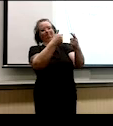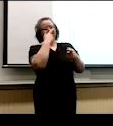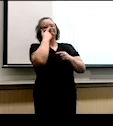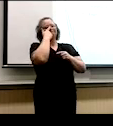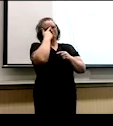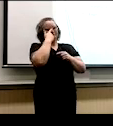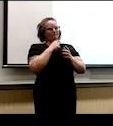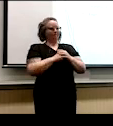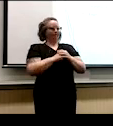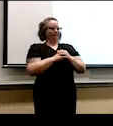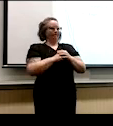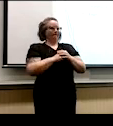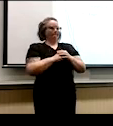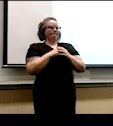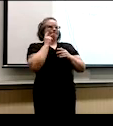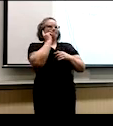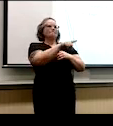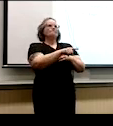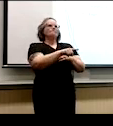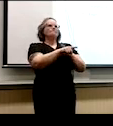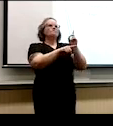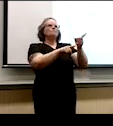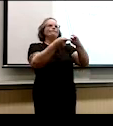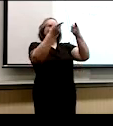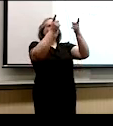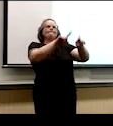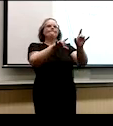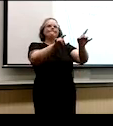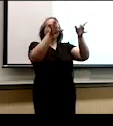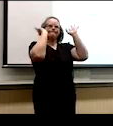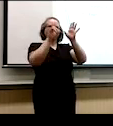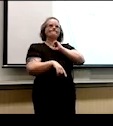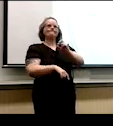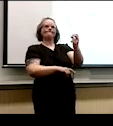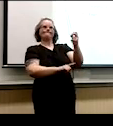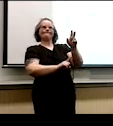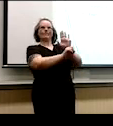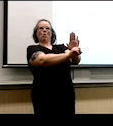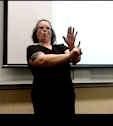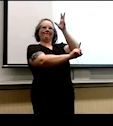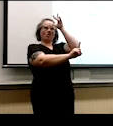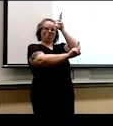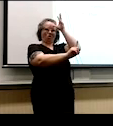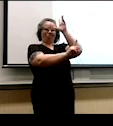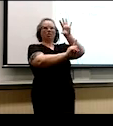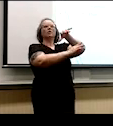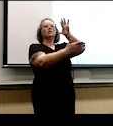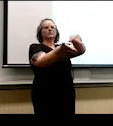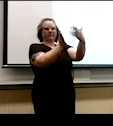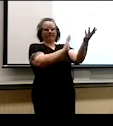Her father died at age 12, and she lived with her mother until 21 with no structure, no group home,